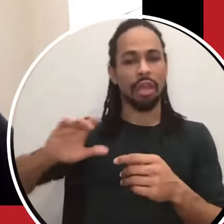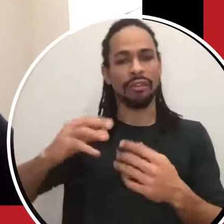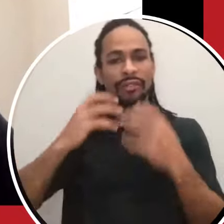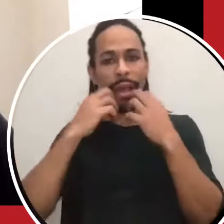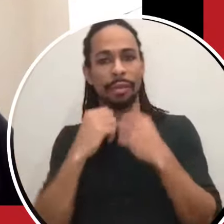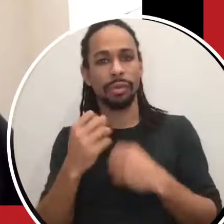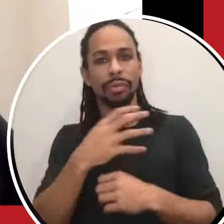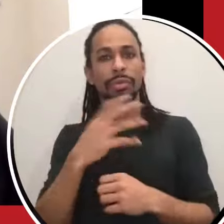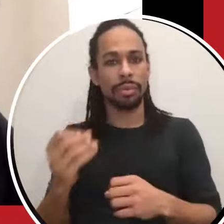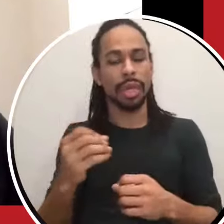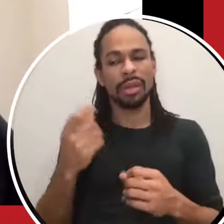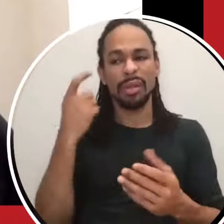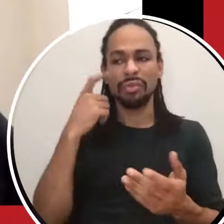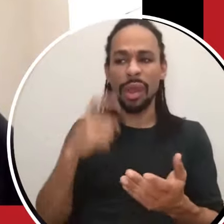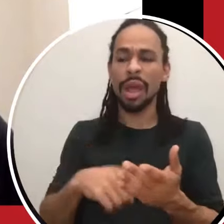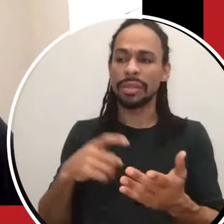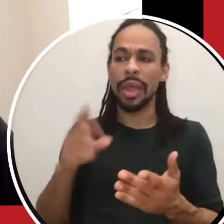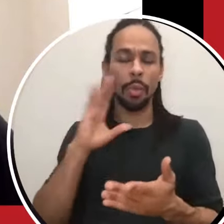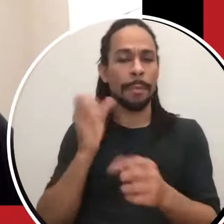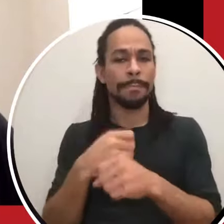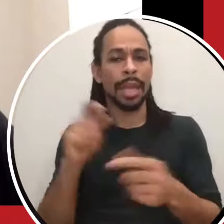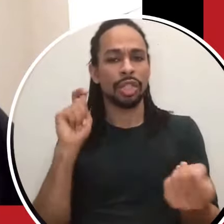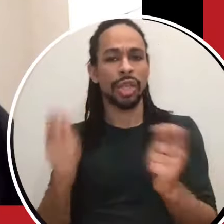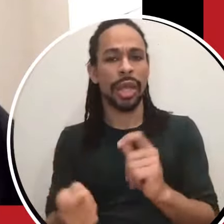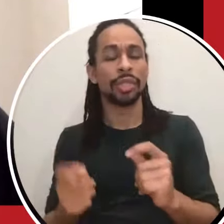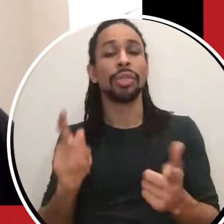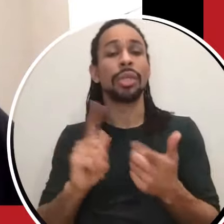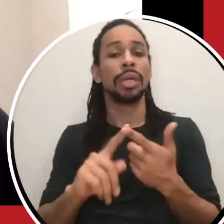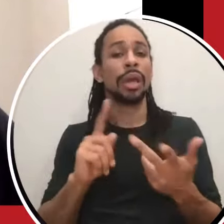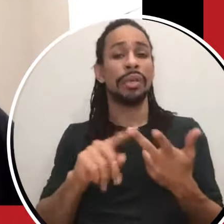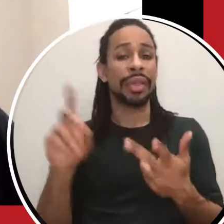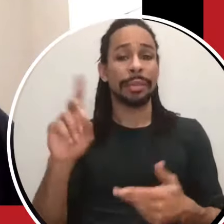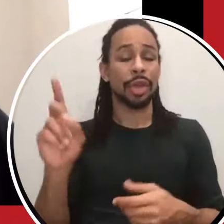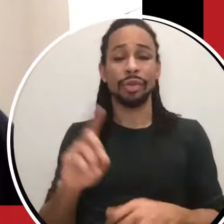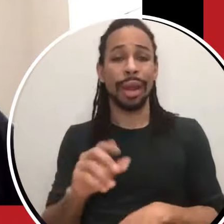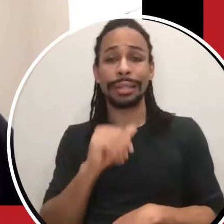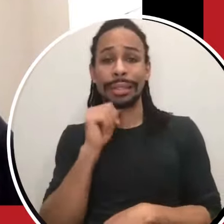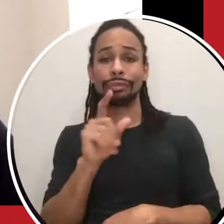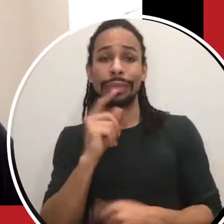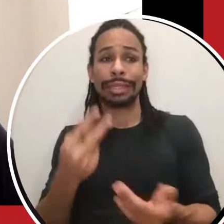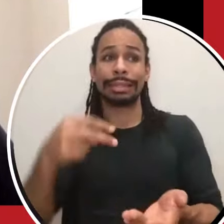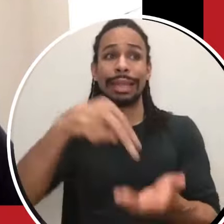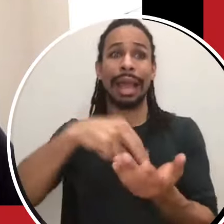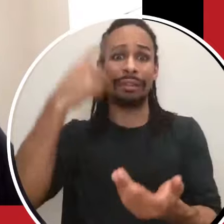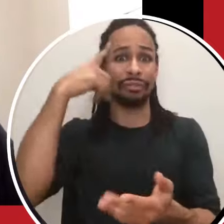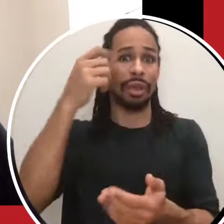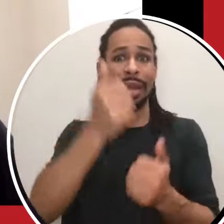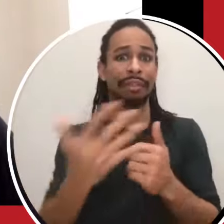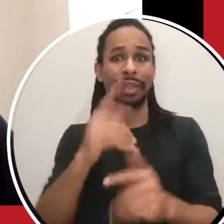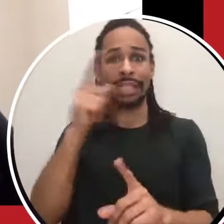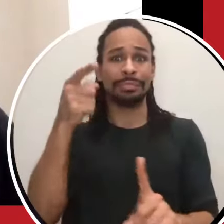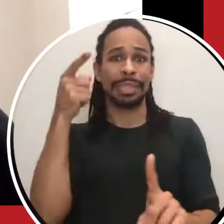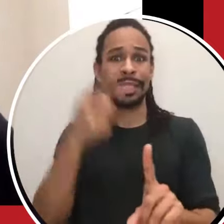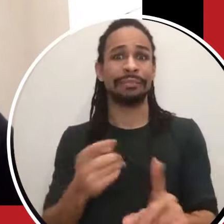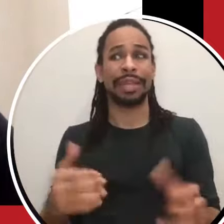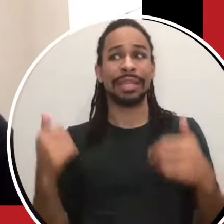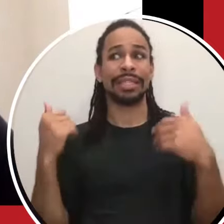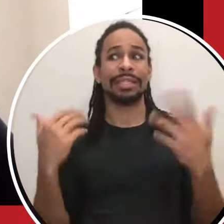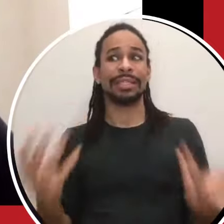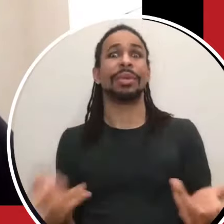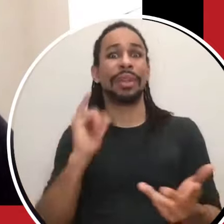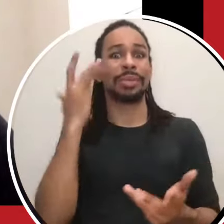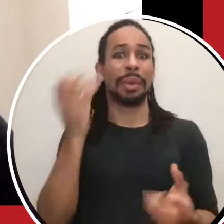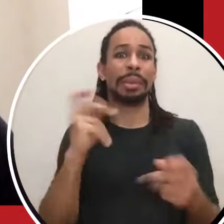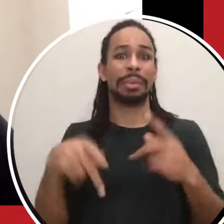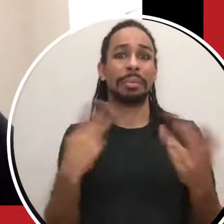not winning seats, when actually the reason they didn't win seats is because they didn't stand up for any damn thing, right? I think what we learned in 2020 is that there's no such thing